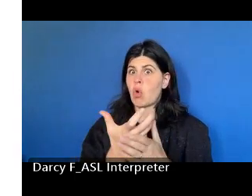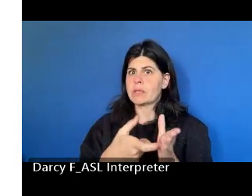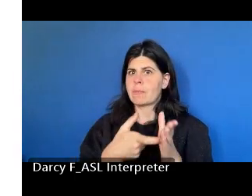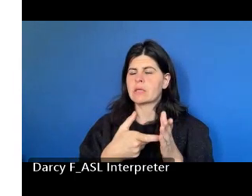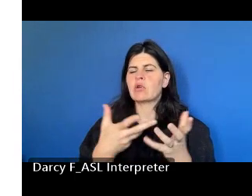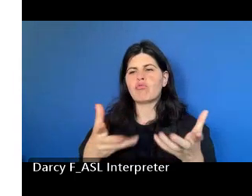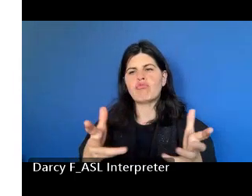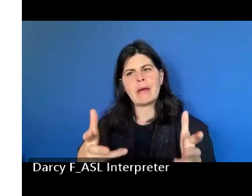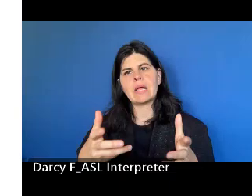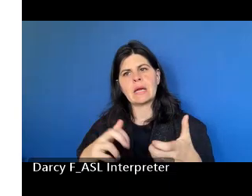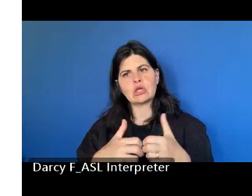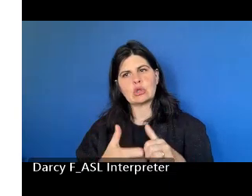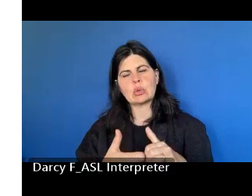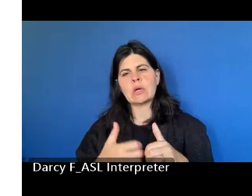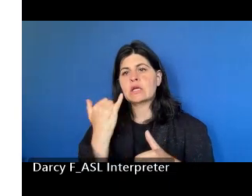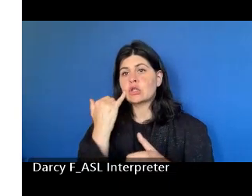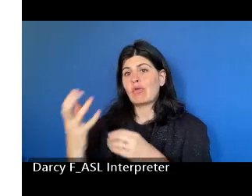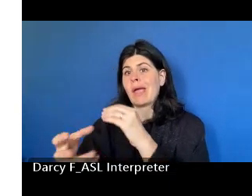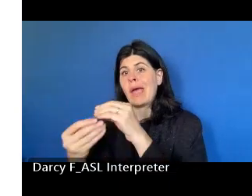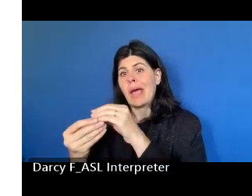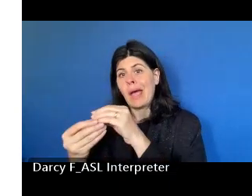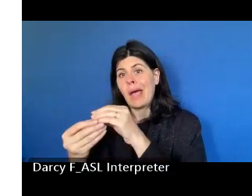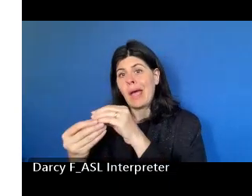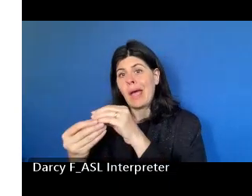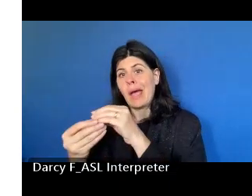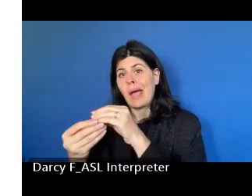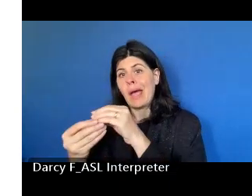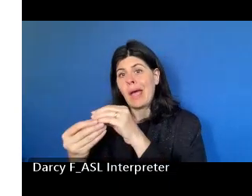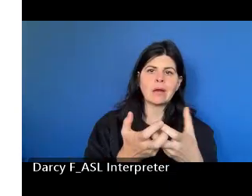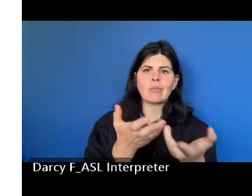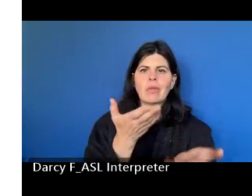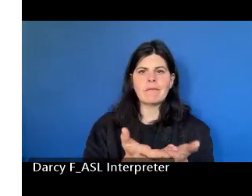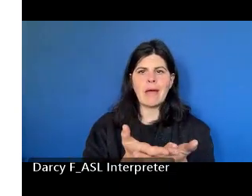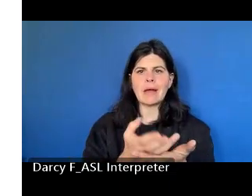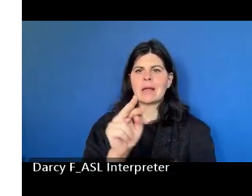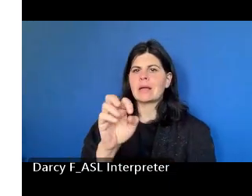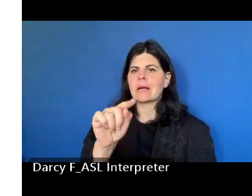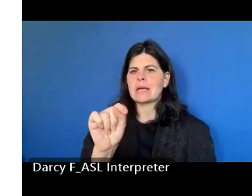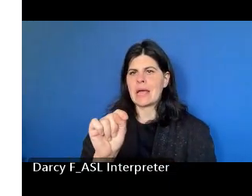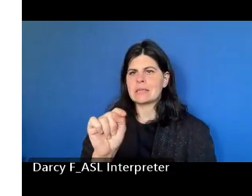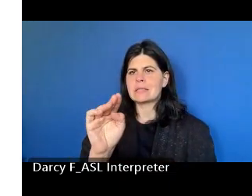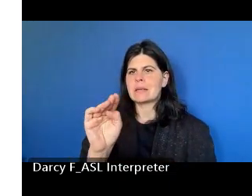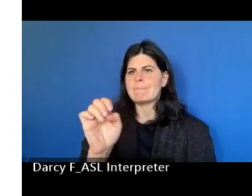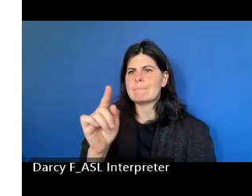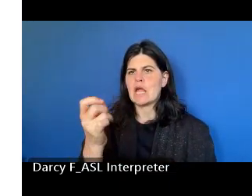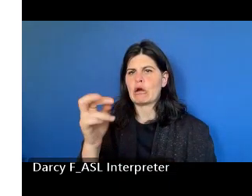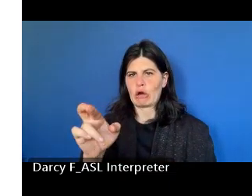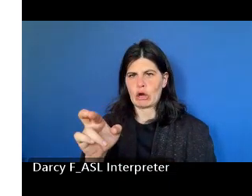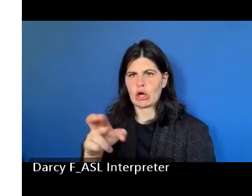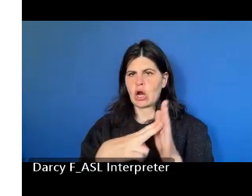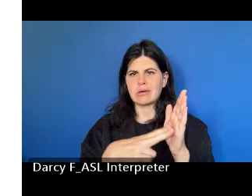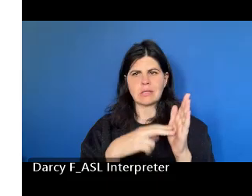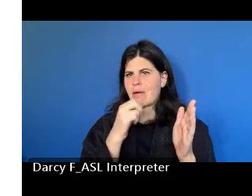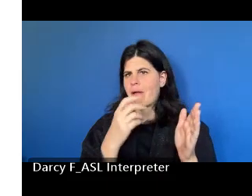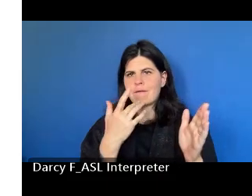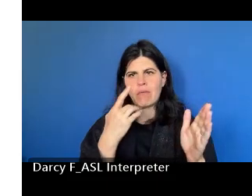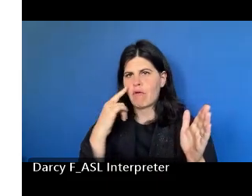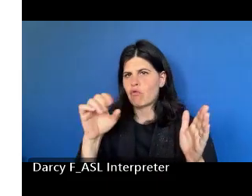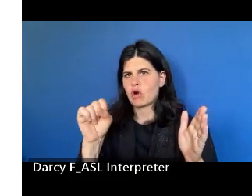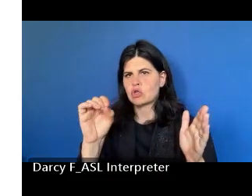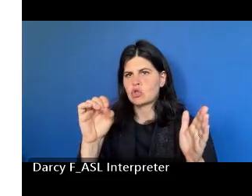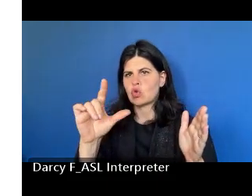we add that and combine to the fact that the net metering contracts aren't as favorable for solar, pushing more